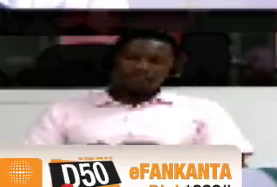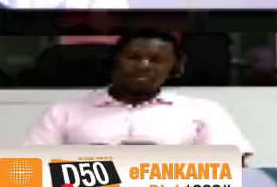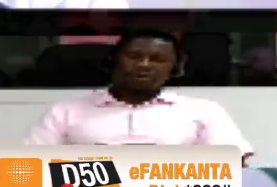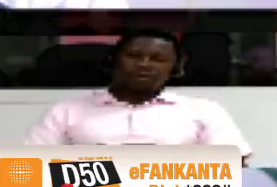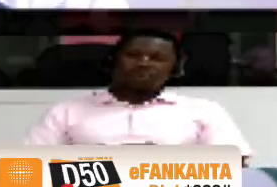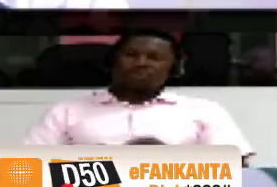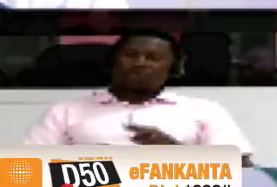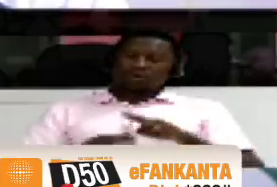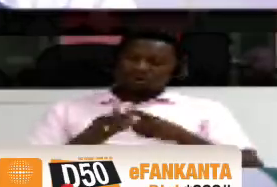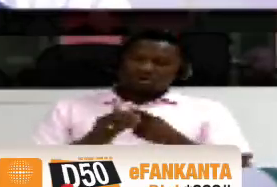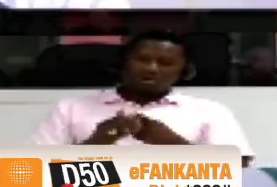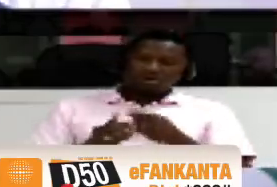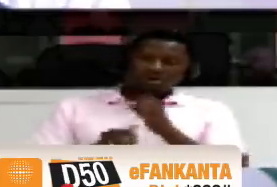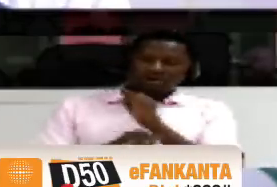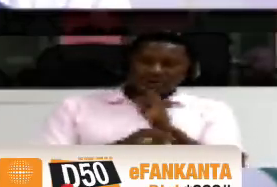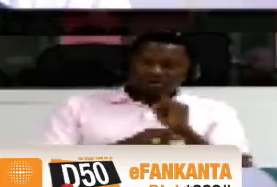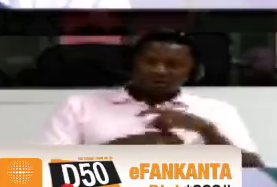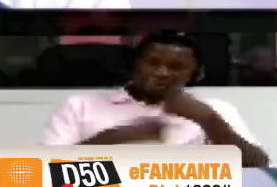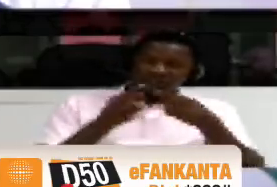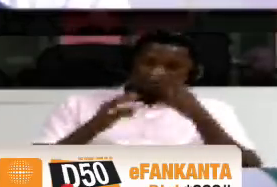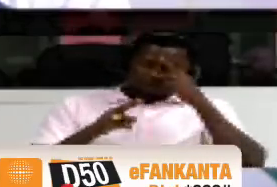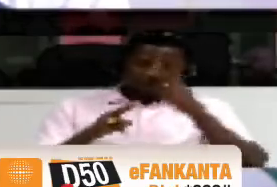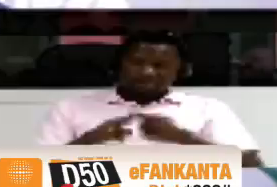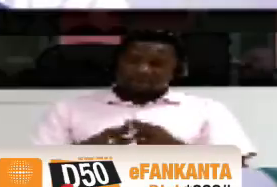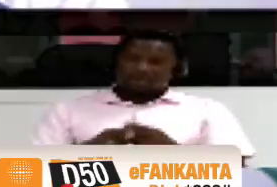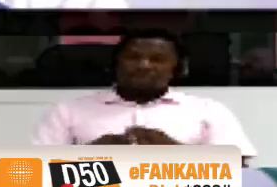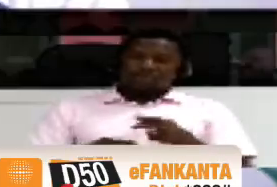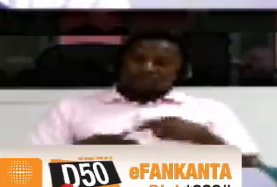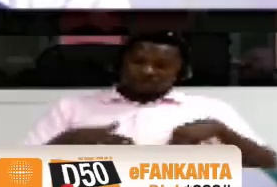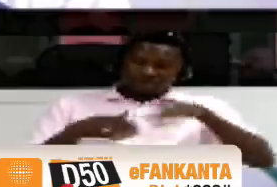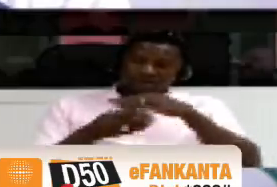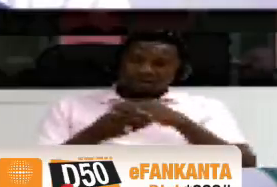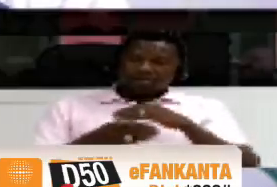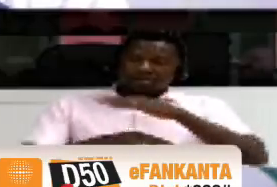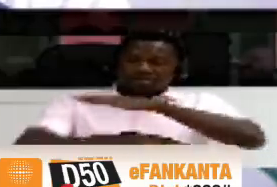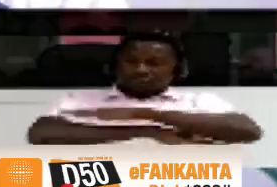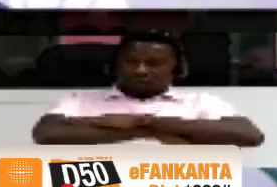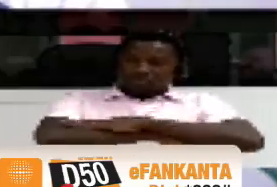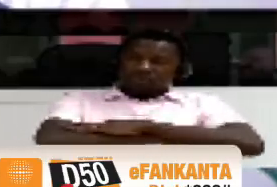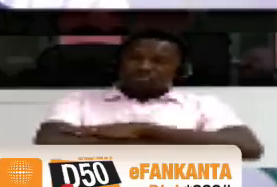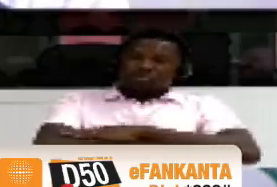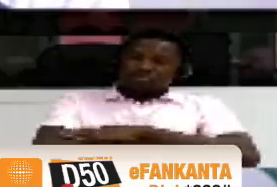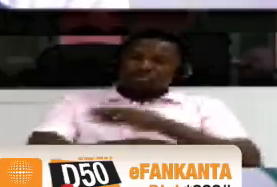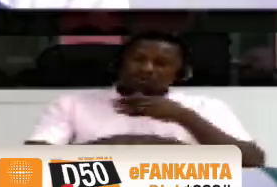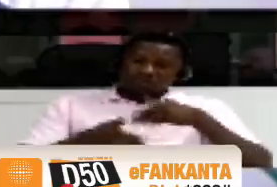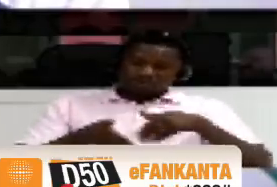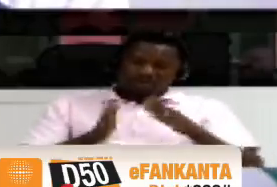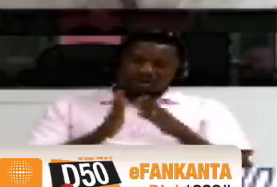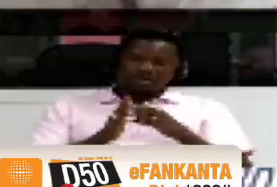or disciplinary issues within the school system that I know.